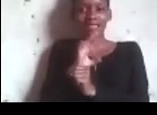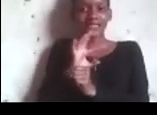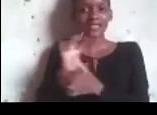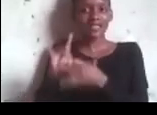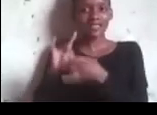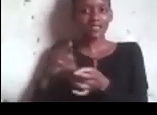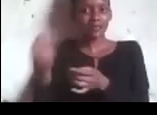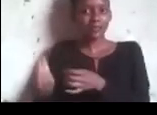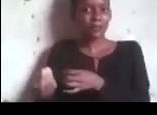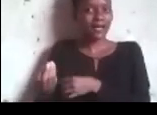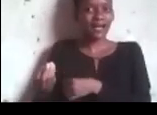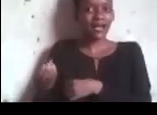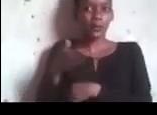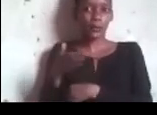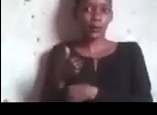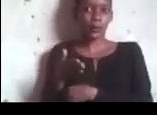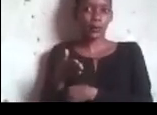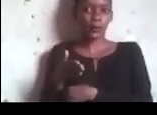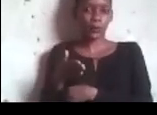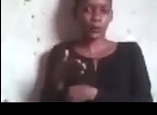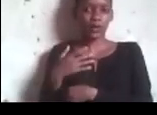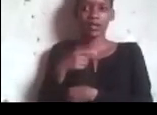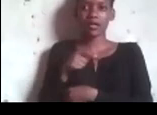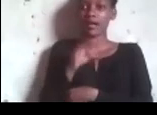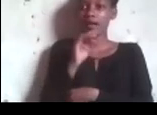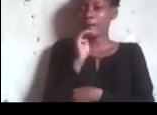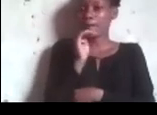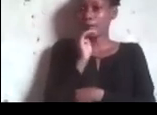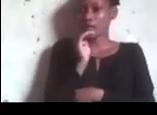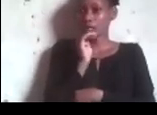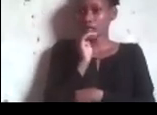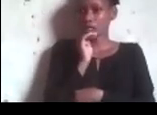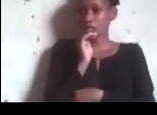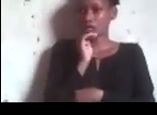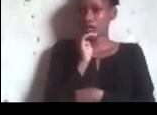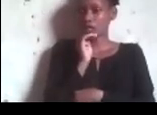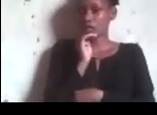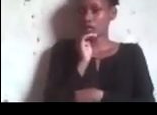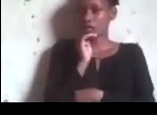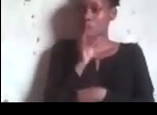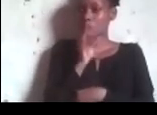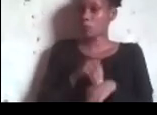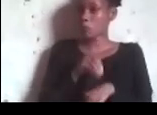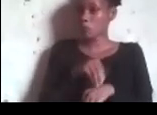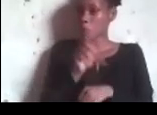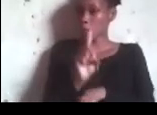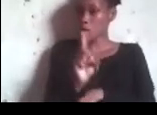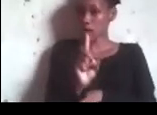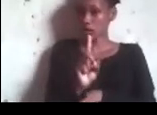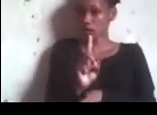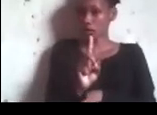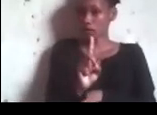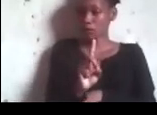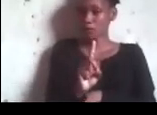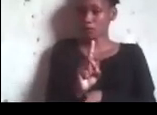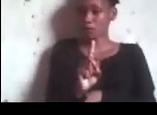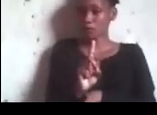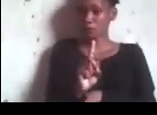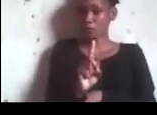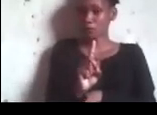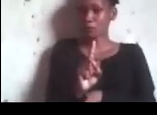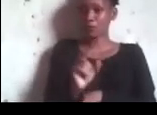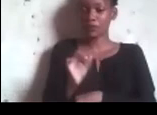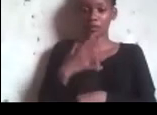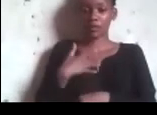it means, what it means is that the consequences of this section is that a committed unmarried